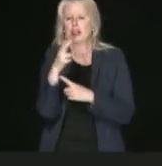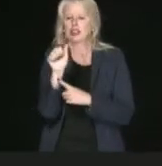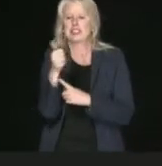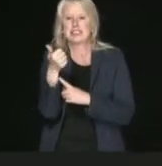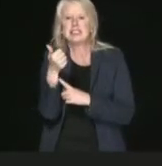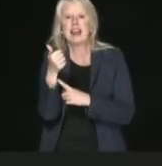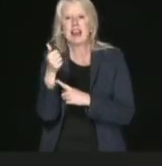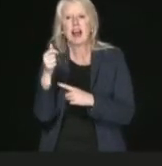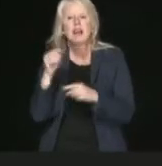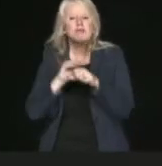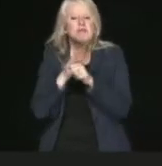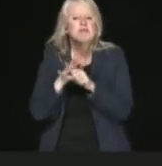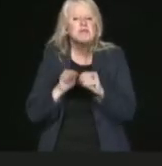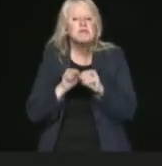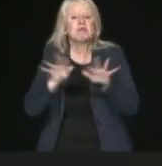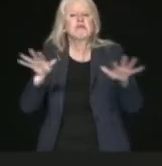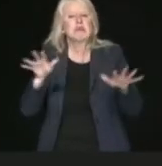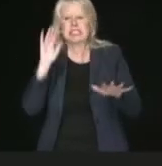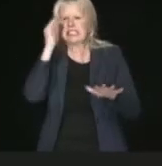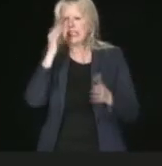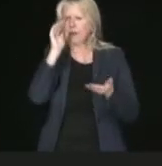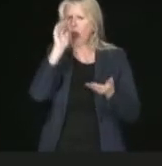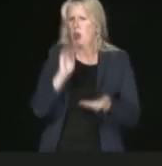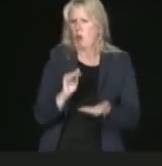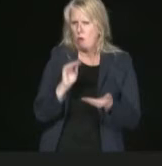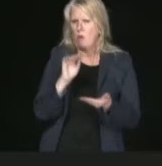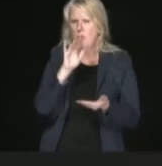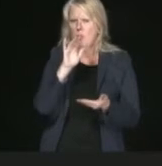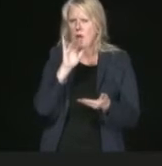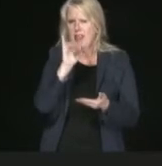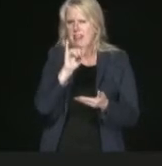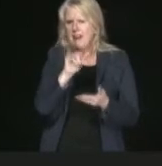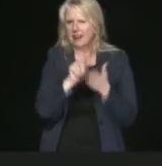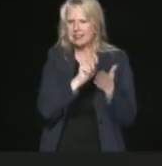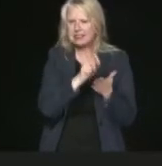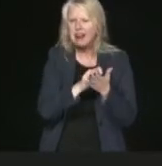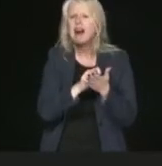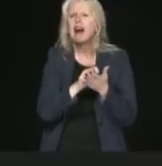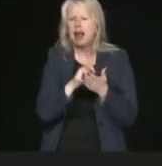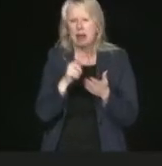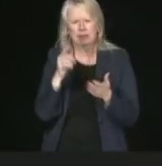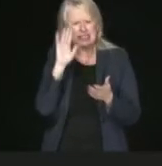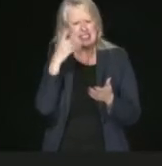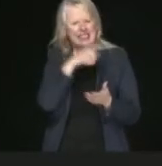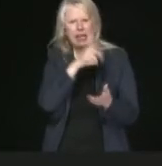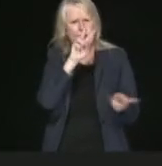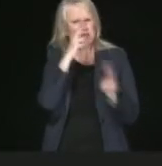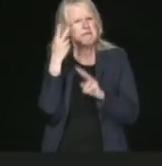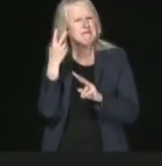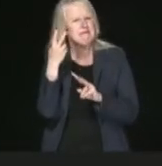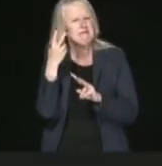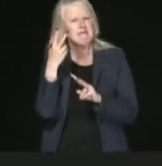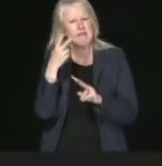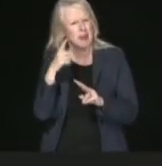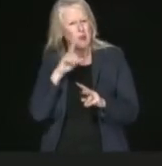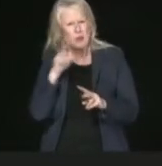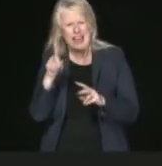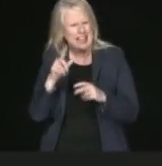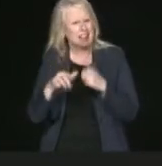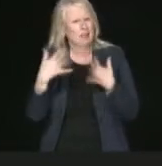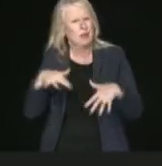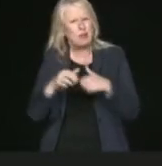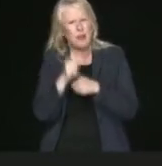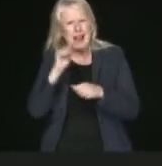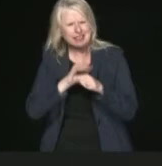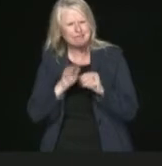the spread of the virus within Canada remains low at this time. How do you explain the misinterpretation of the threat of the pandemic at such a